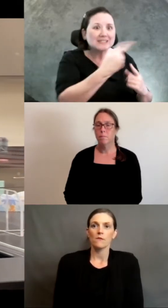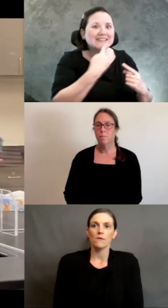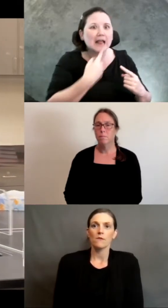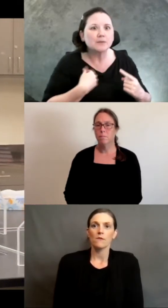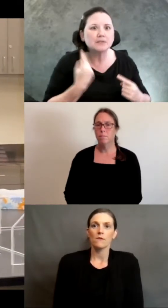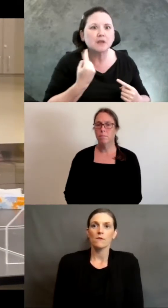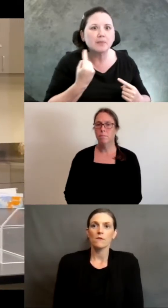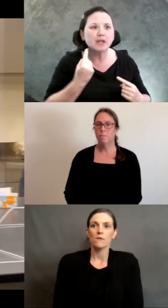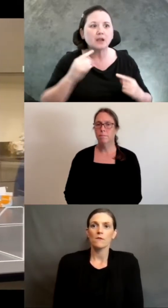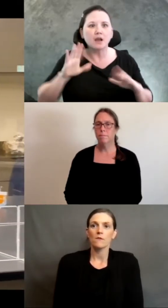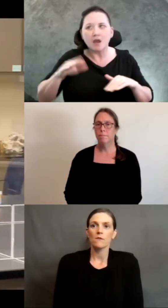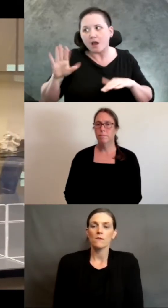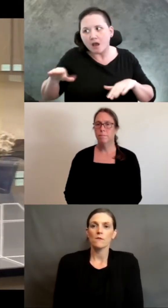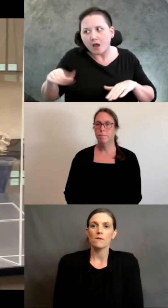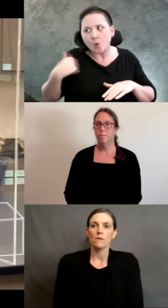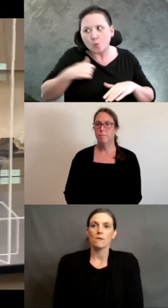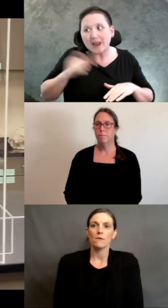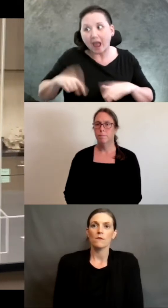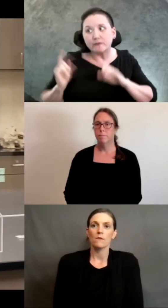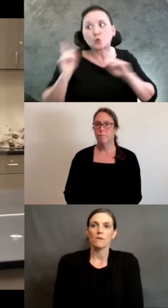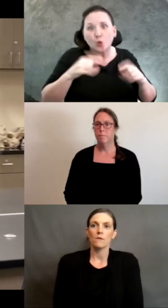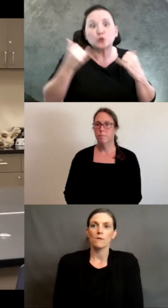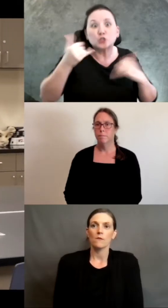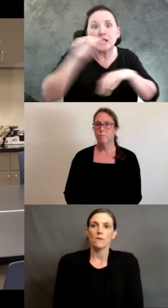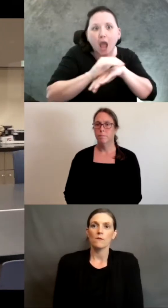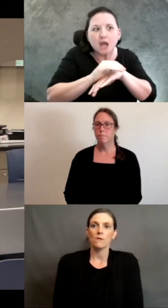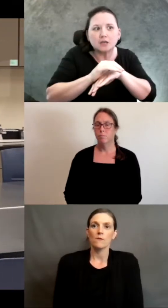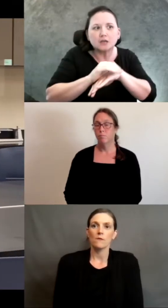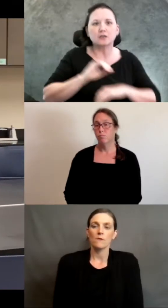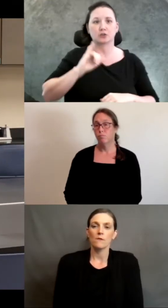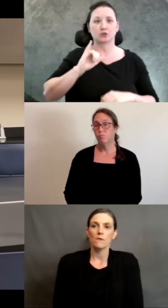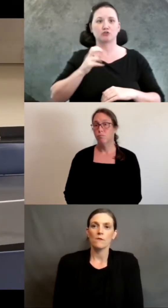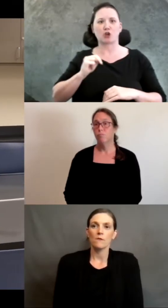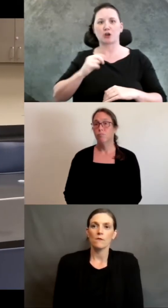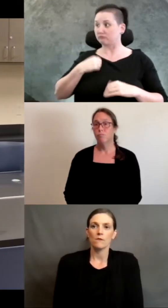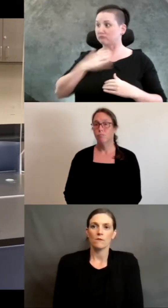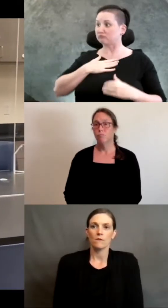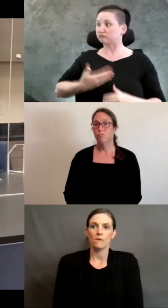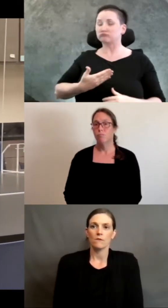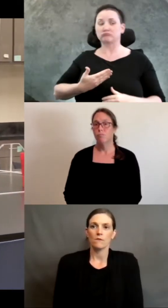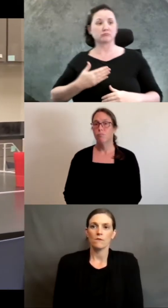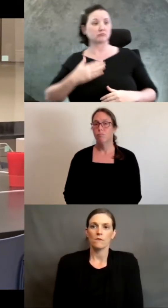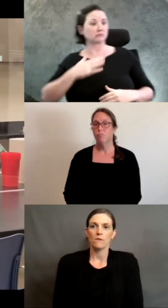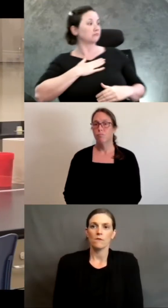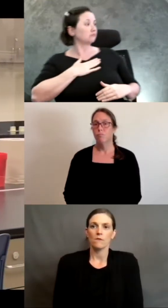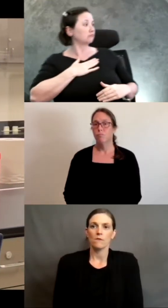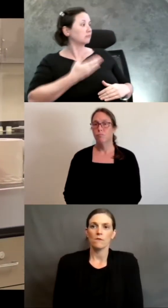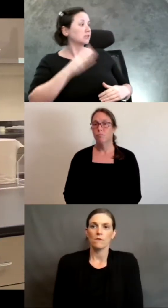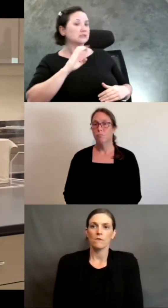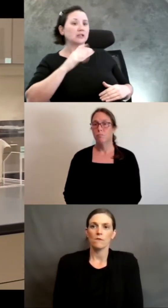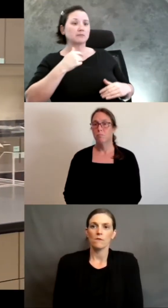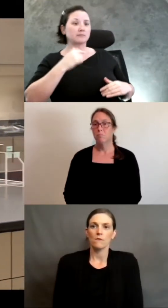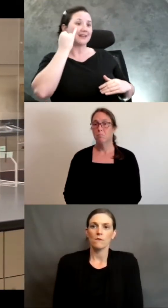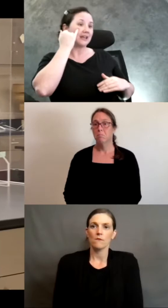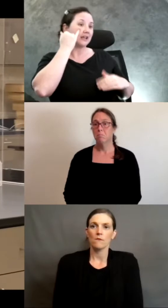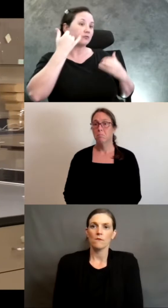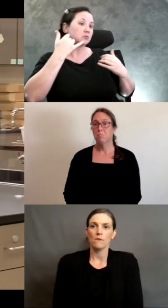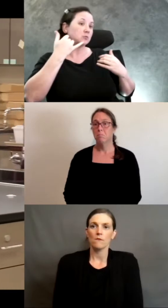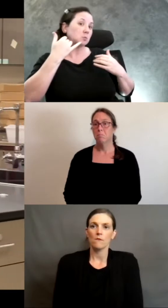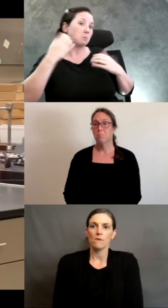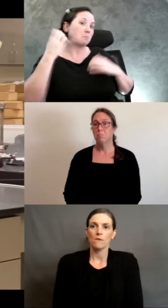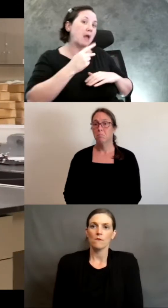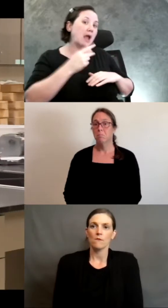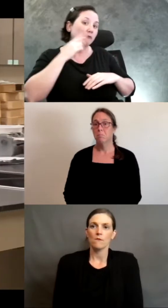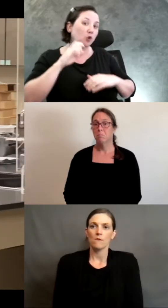go there tonight, you guys. I'll go. Sounds fun. I'll go, as long as we're back for karaoke tonight. All